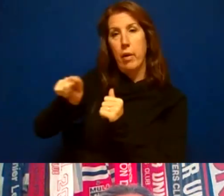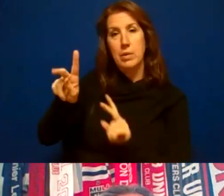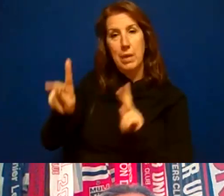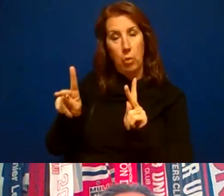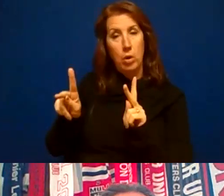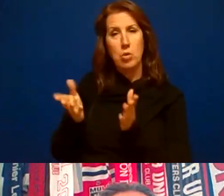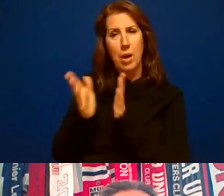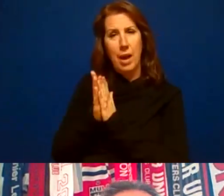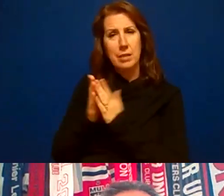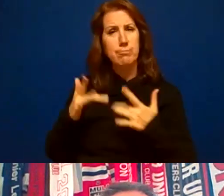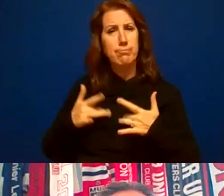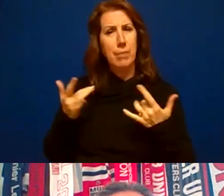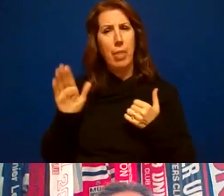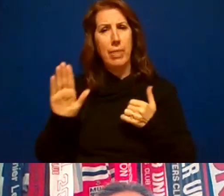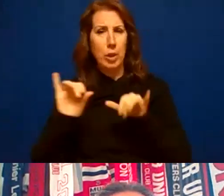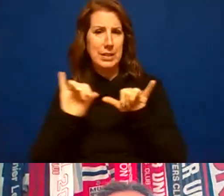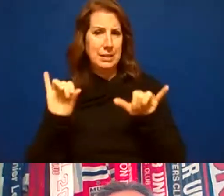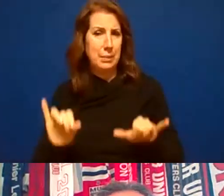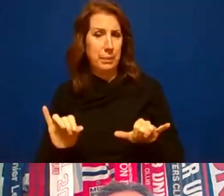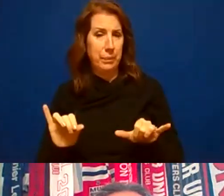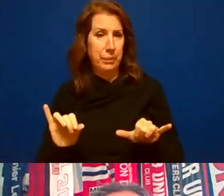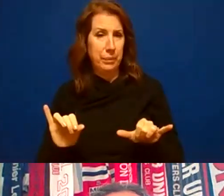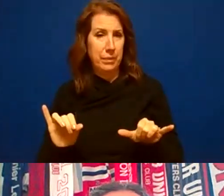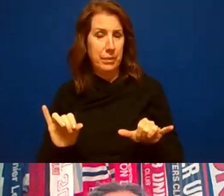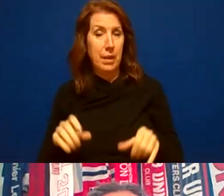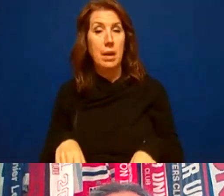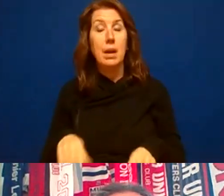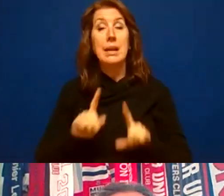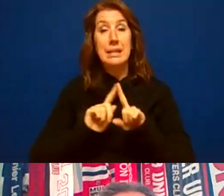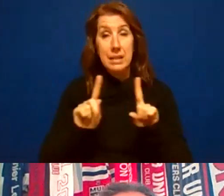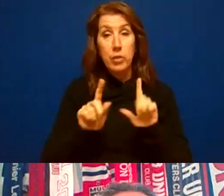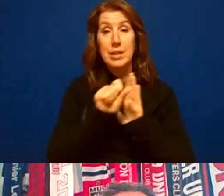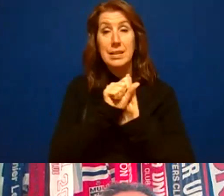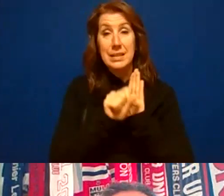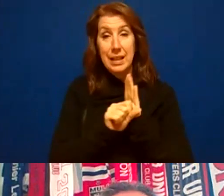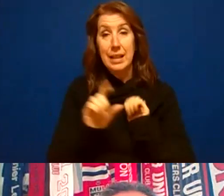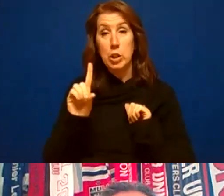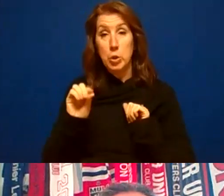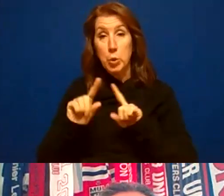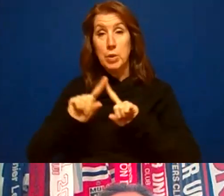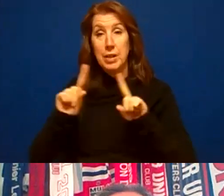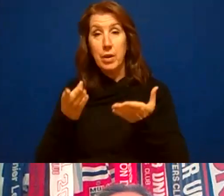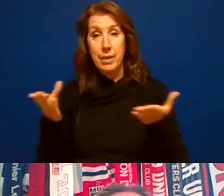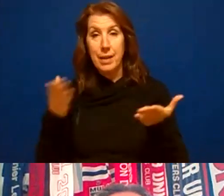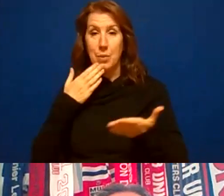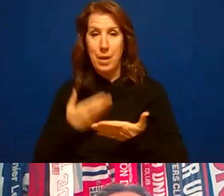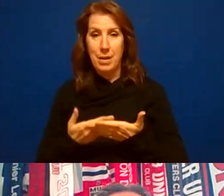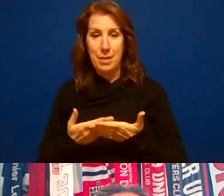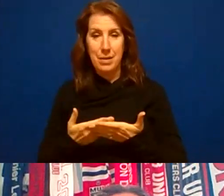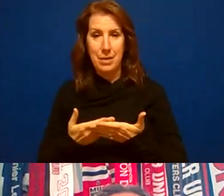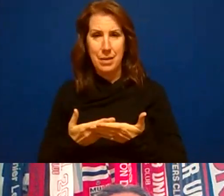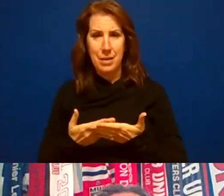about their system, because I think, as Jennifer said, different states do different things well.